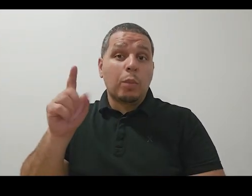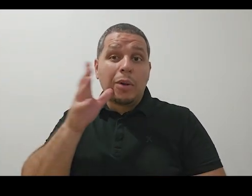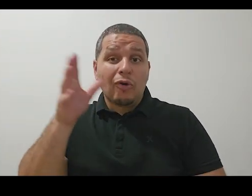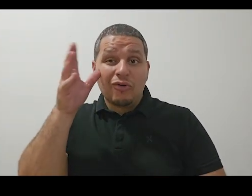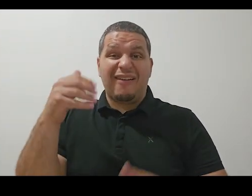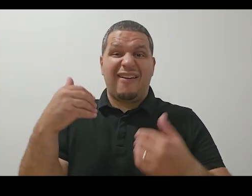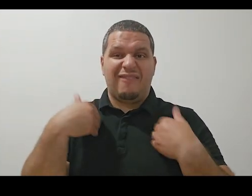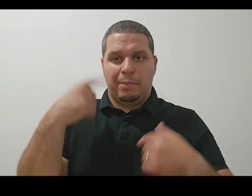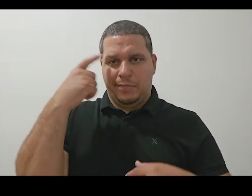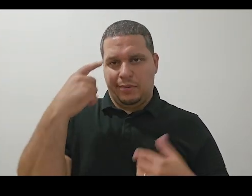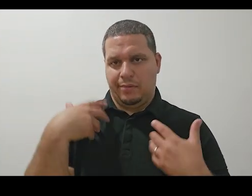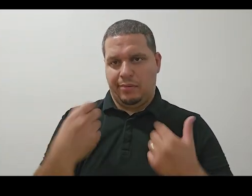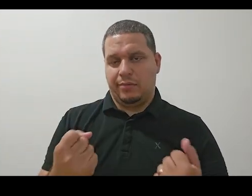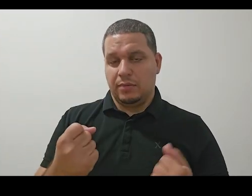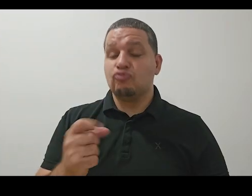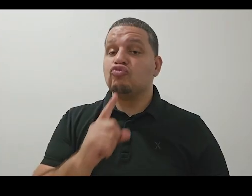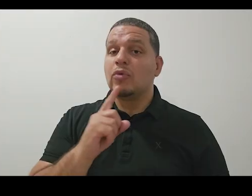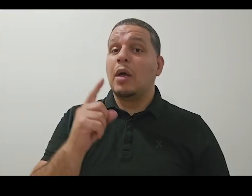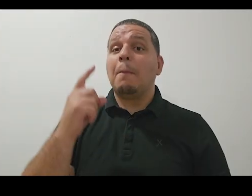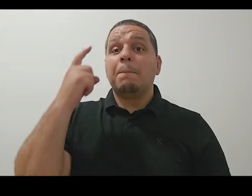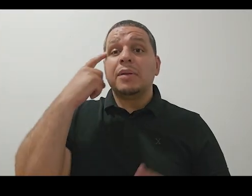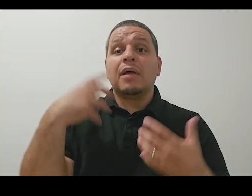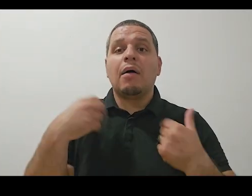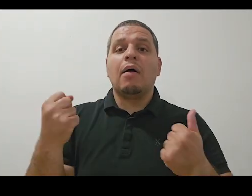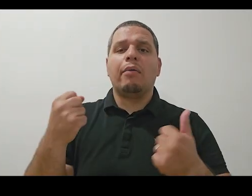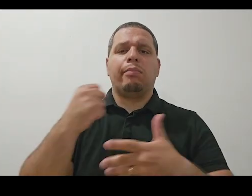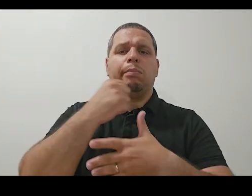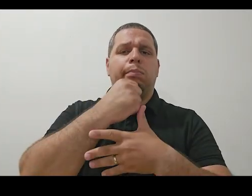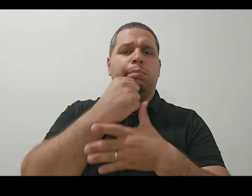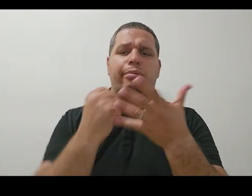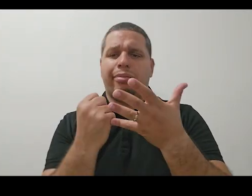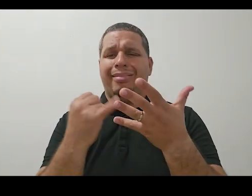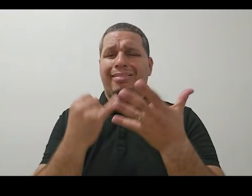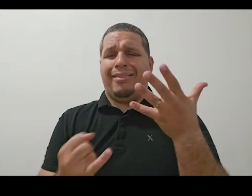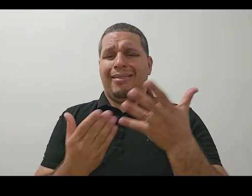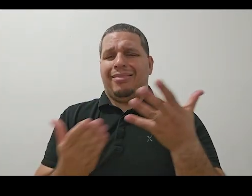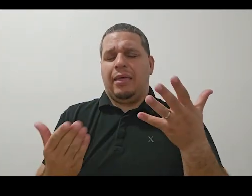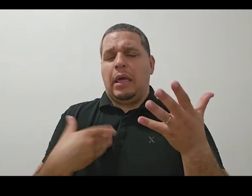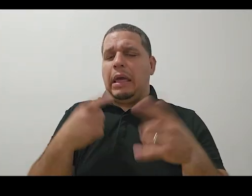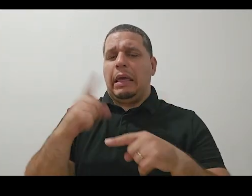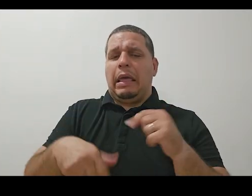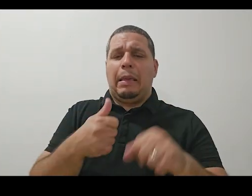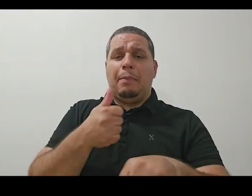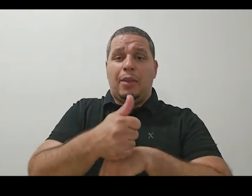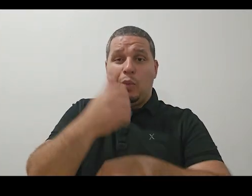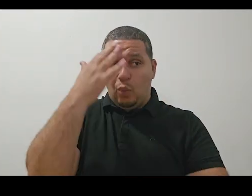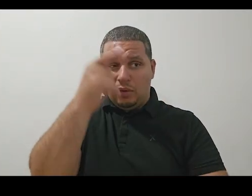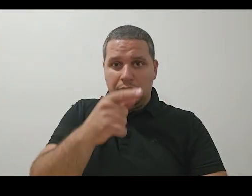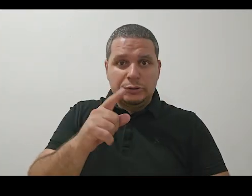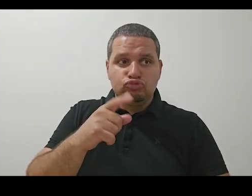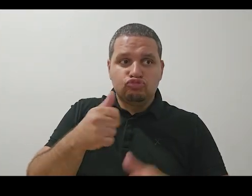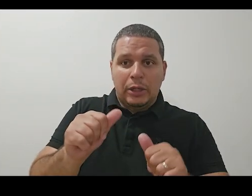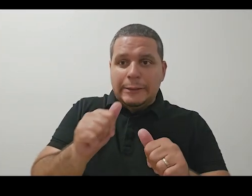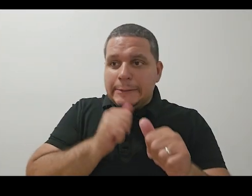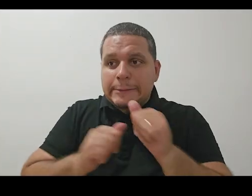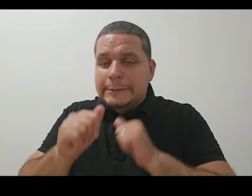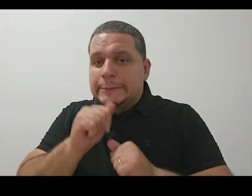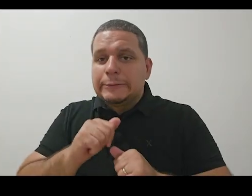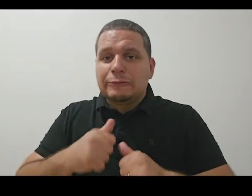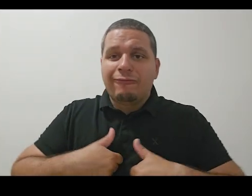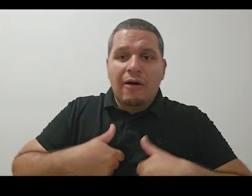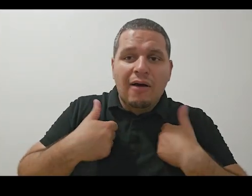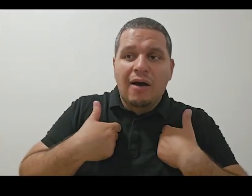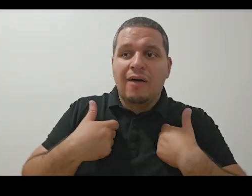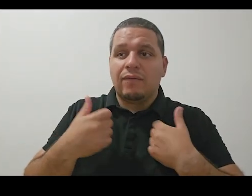Like mental health is kind of the last thing in their mind, which I don't blame them, because if you're trying to survive, you're trying to put meals on the table, you